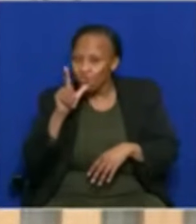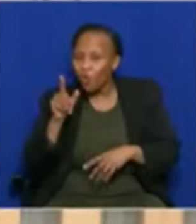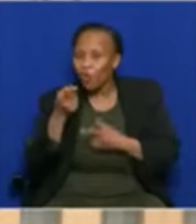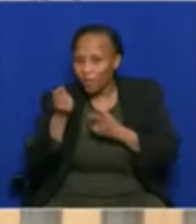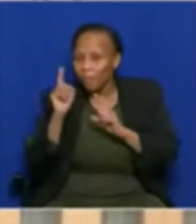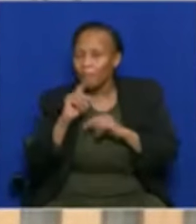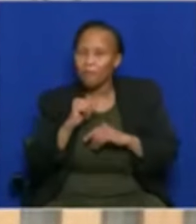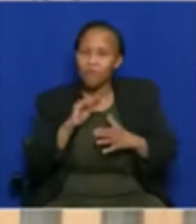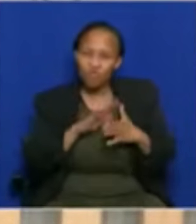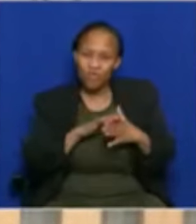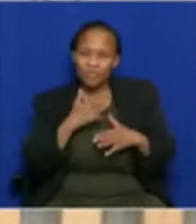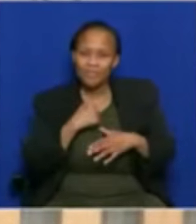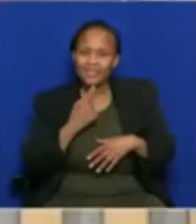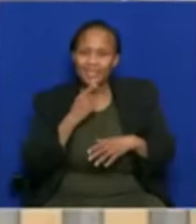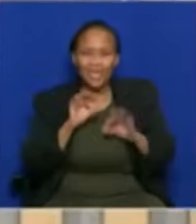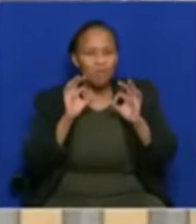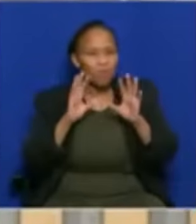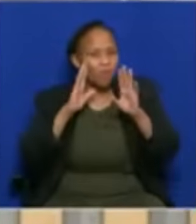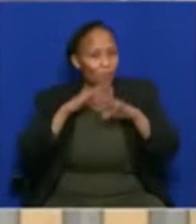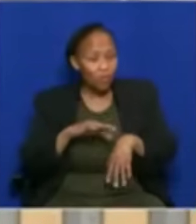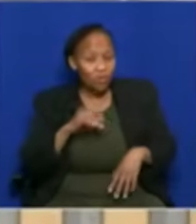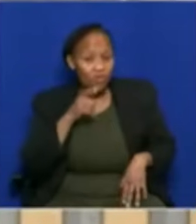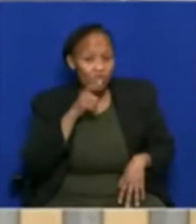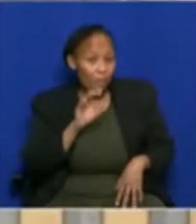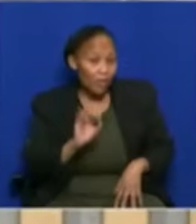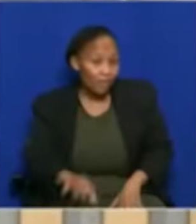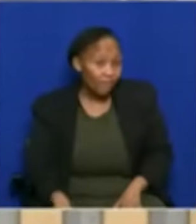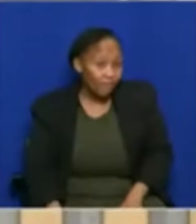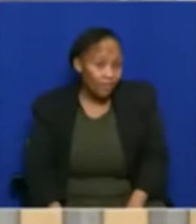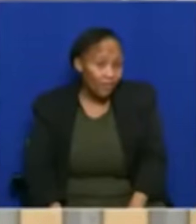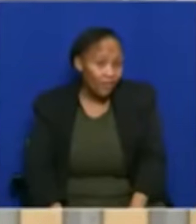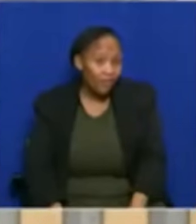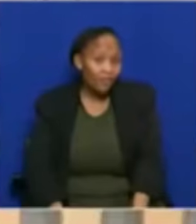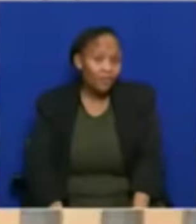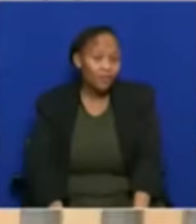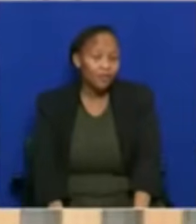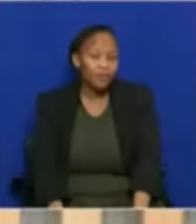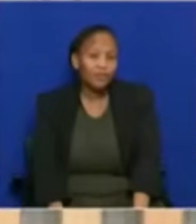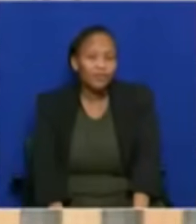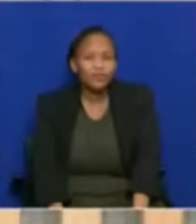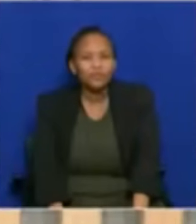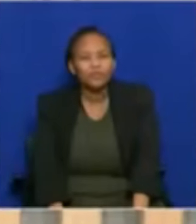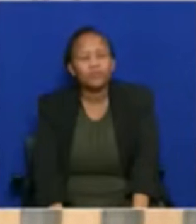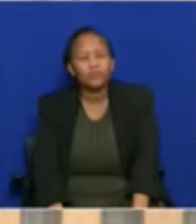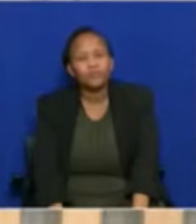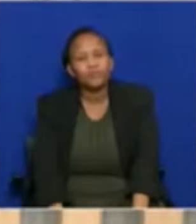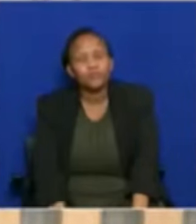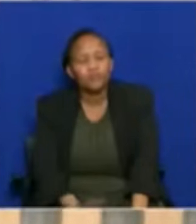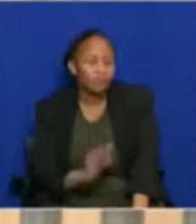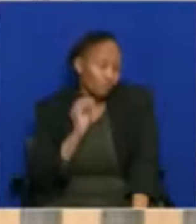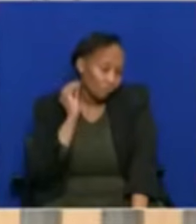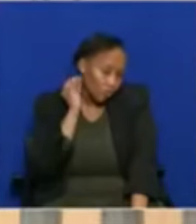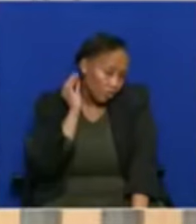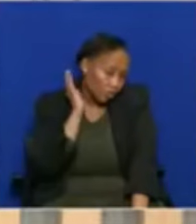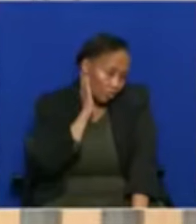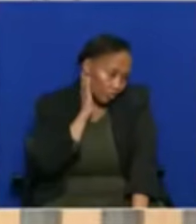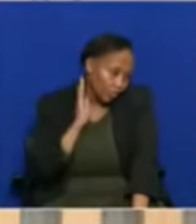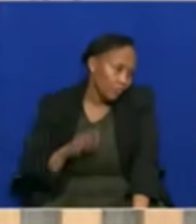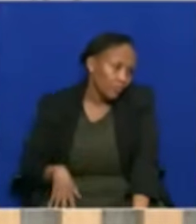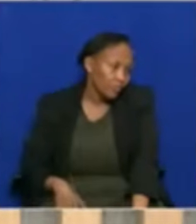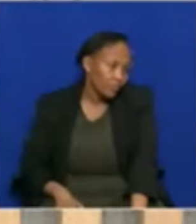you have a comment to that? Noted. Oh, yeah. Okay, noted. Now, if we move on at paragraph